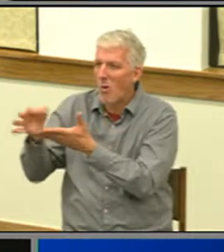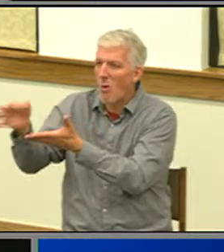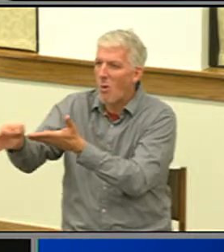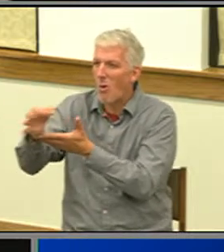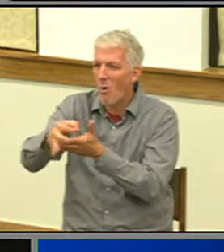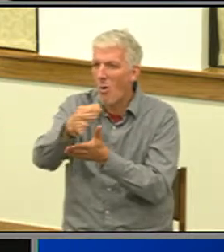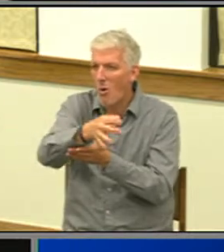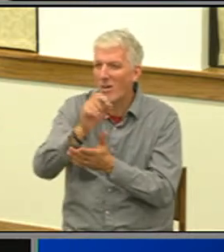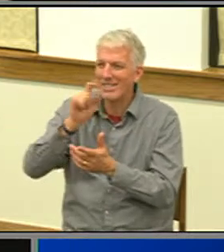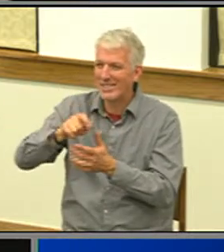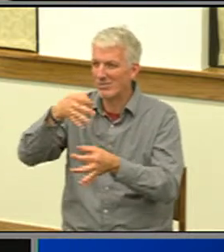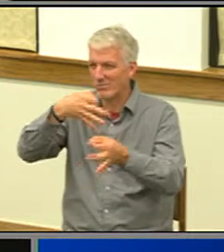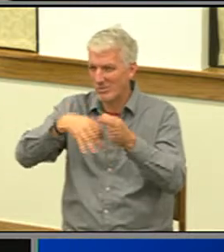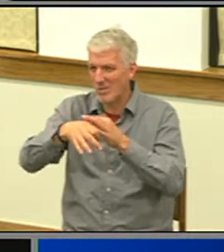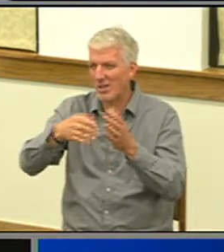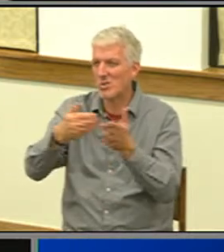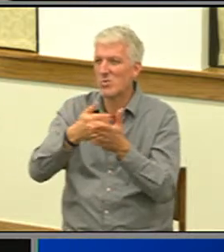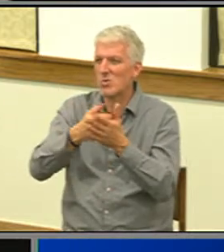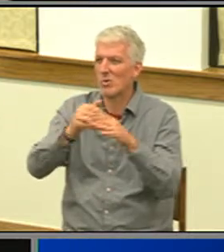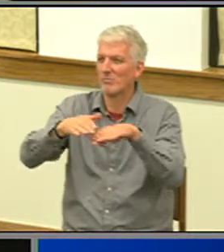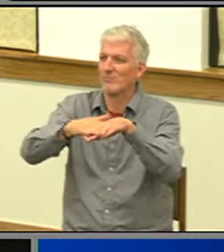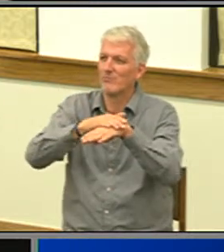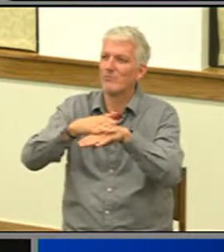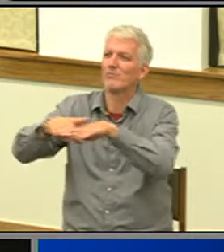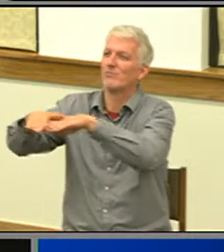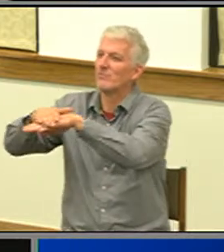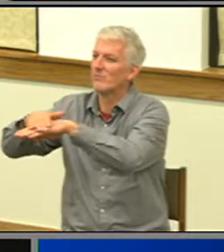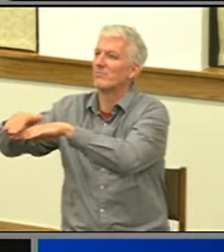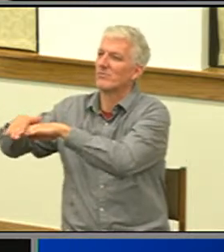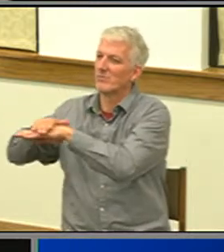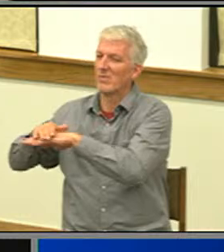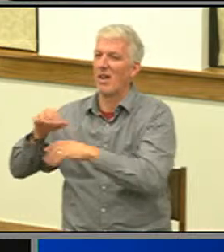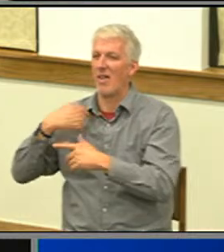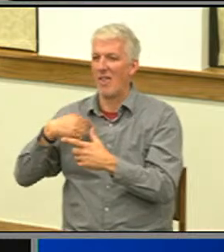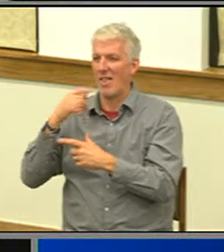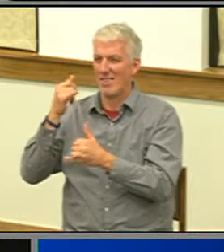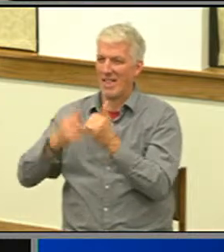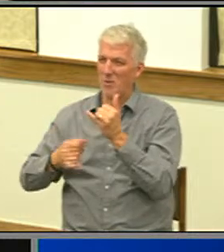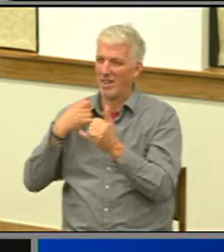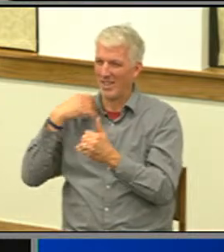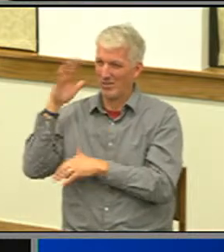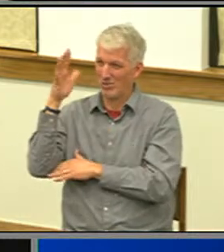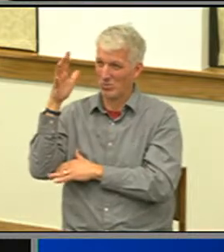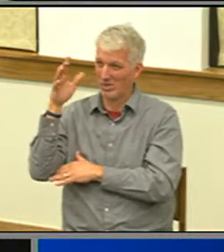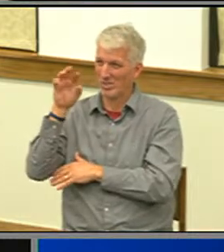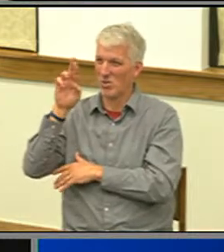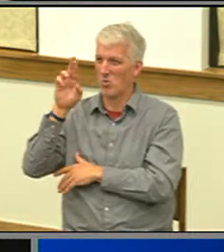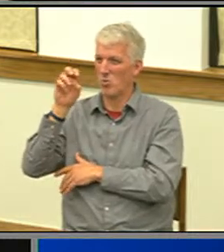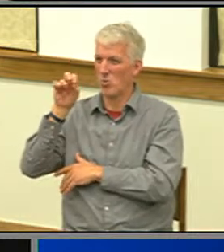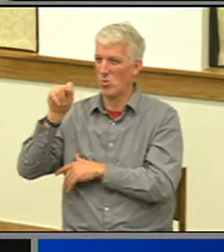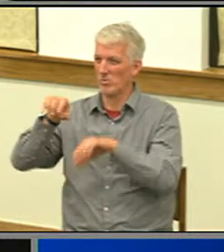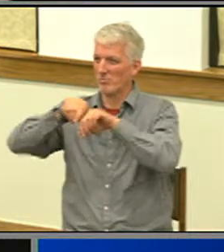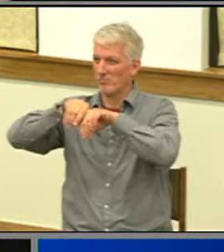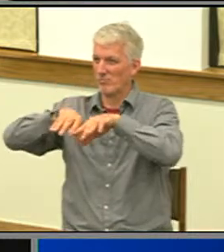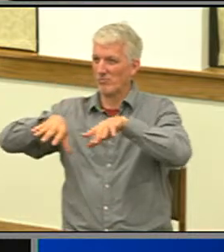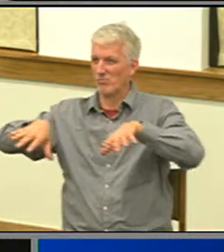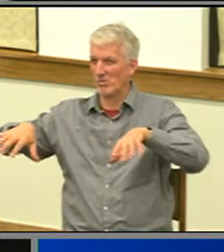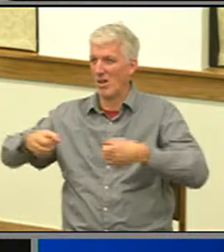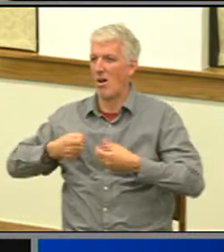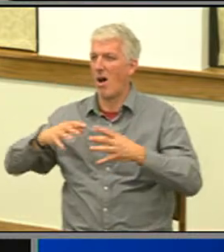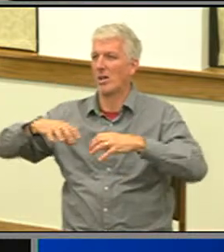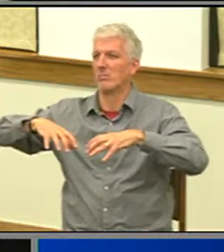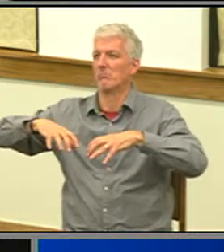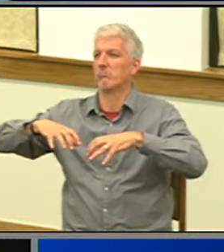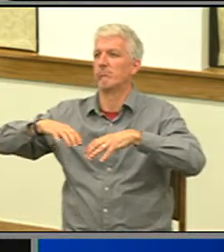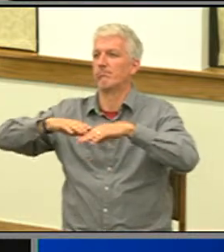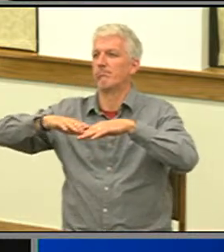removal and replacement of the asphalt will take place. And finally, tree roots is this pavement that has been damaged by tree roots, and